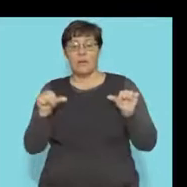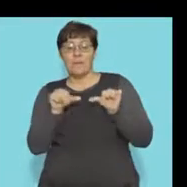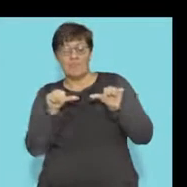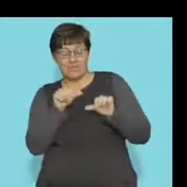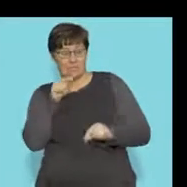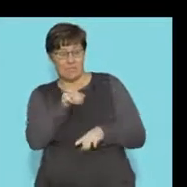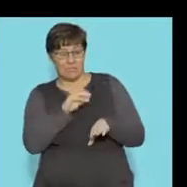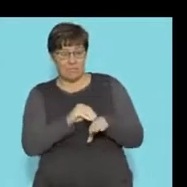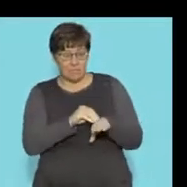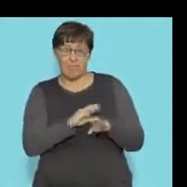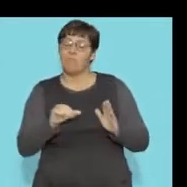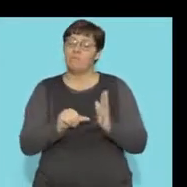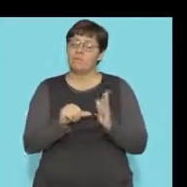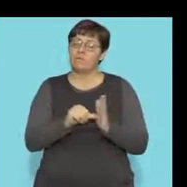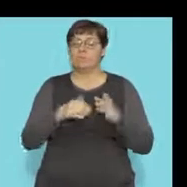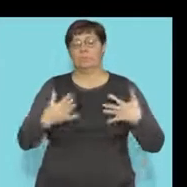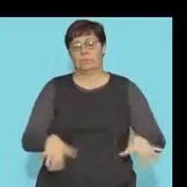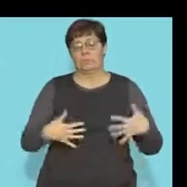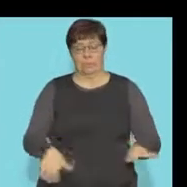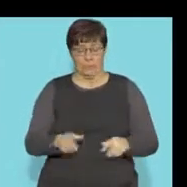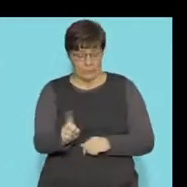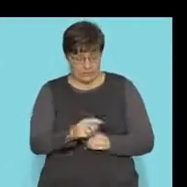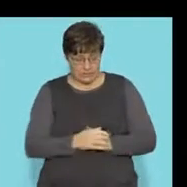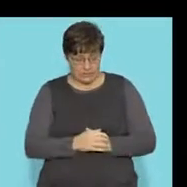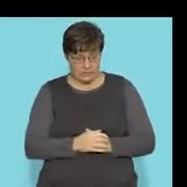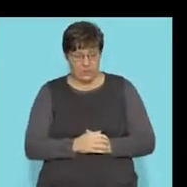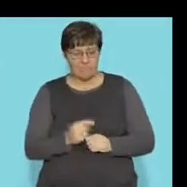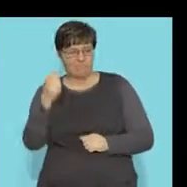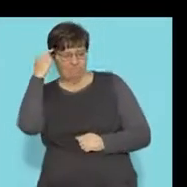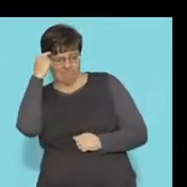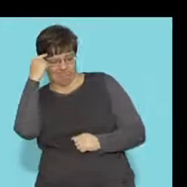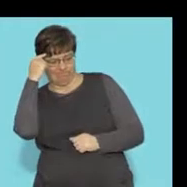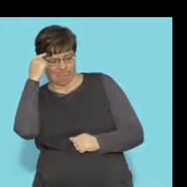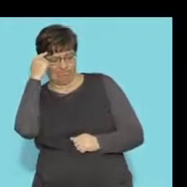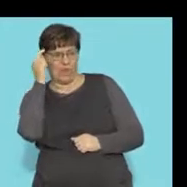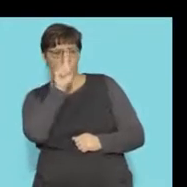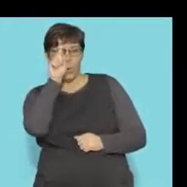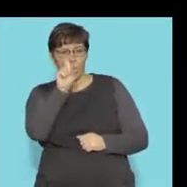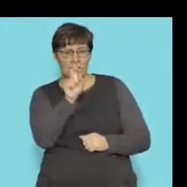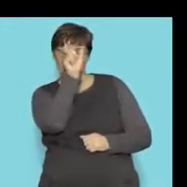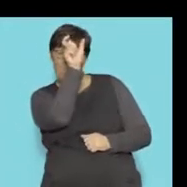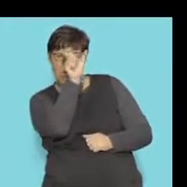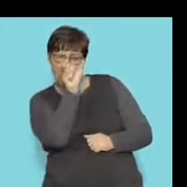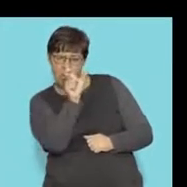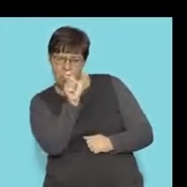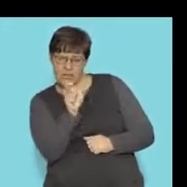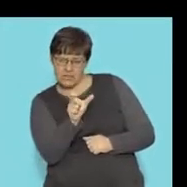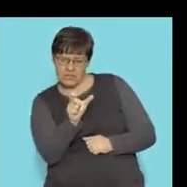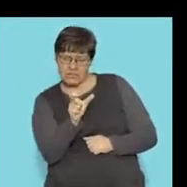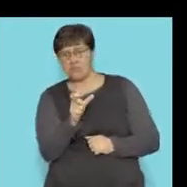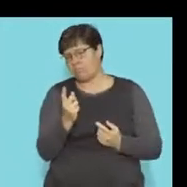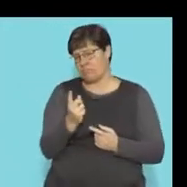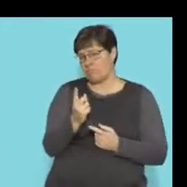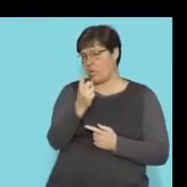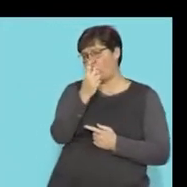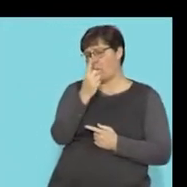is crucial that we consider the words of the question carefully. So guys, it just means